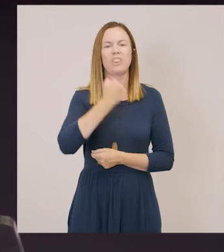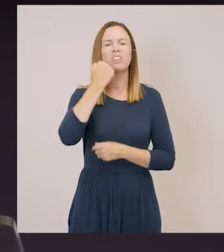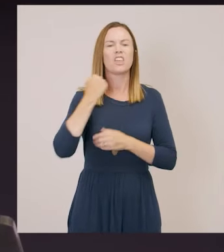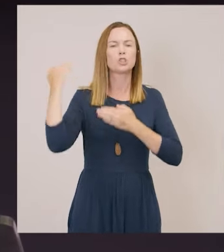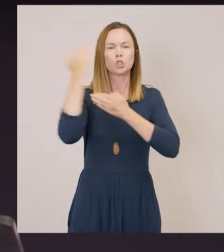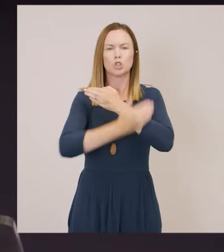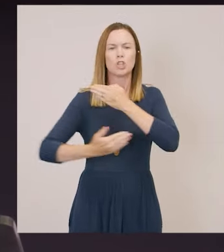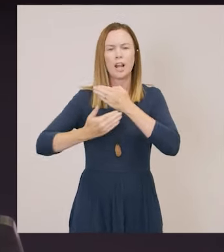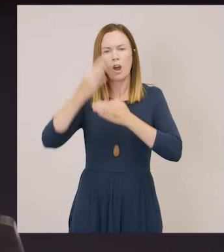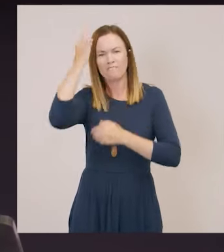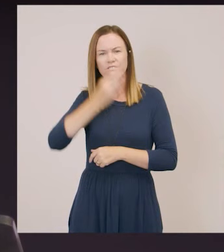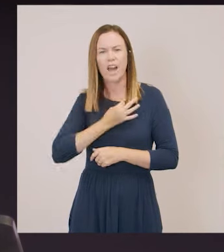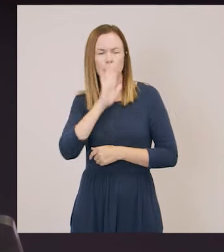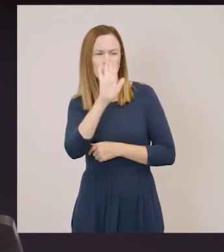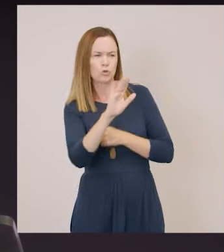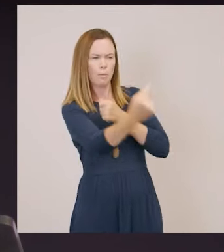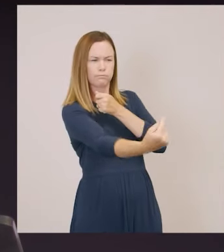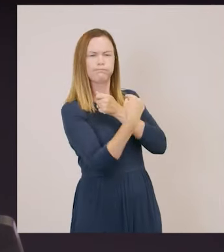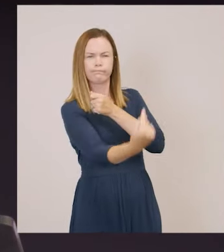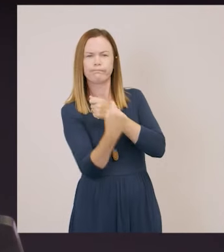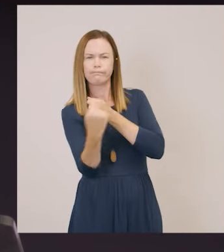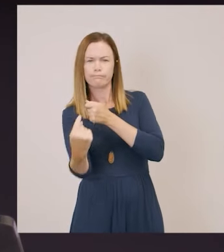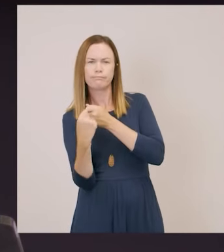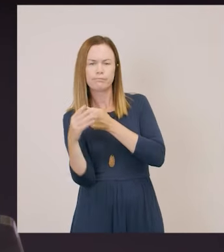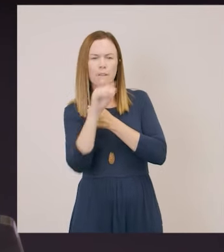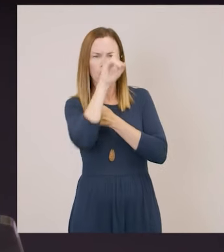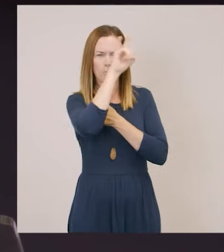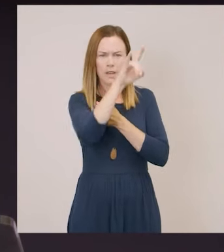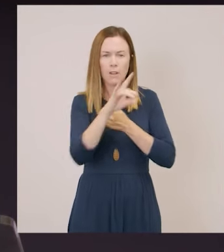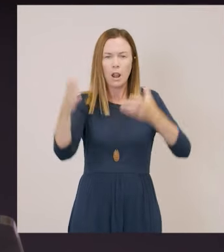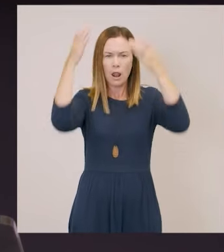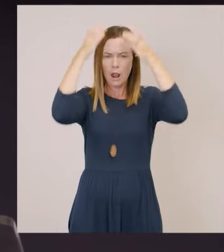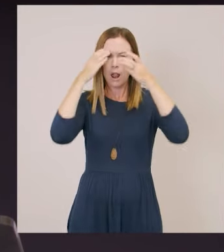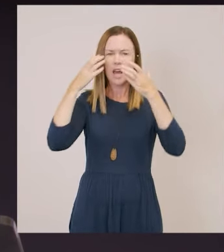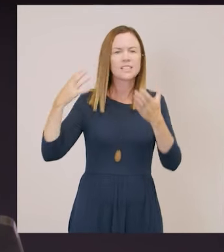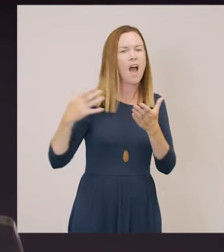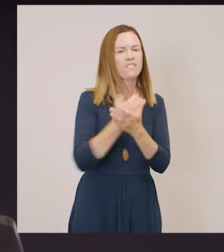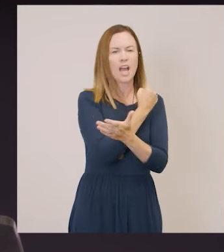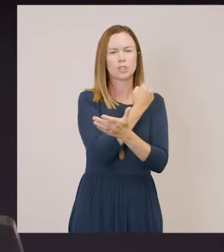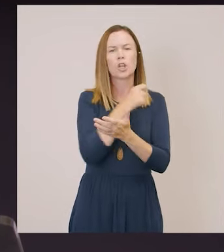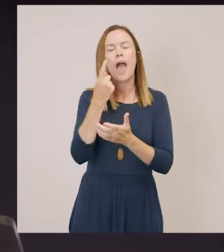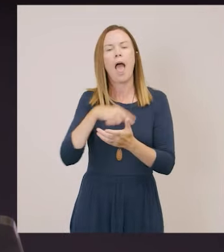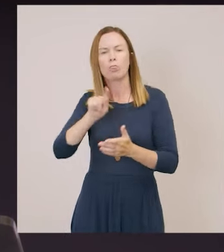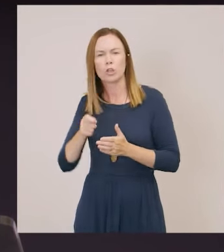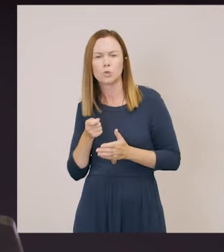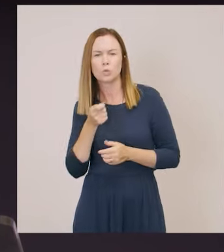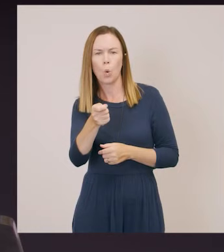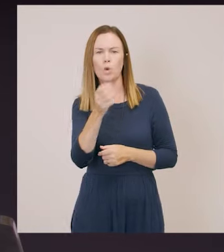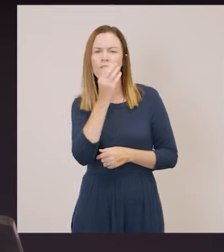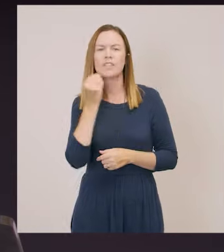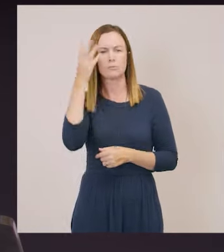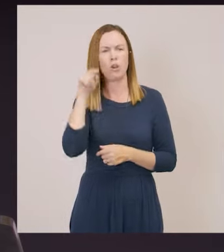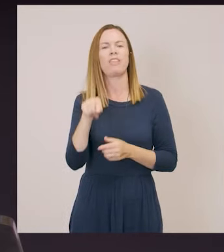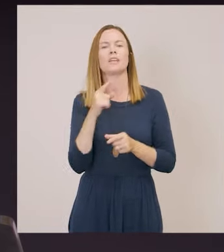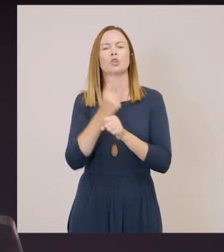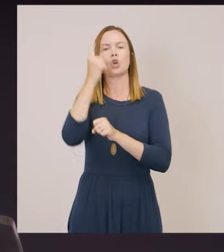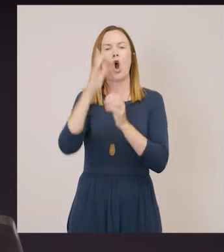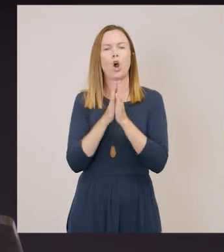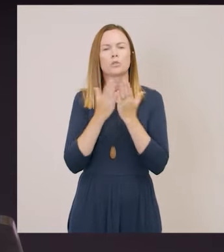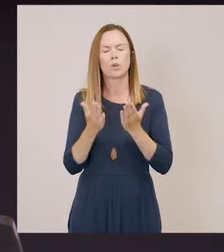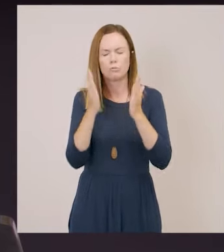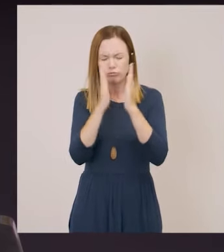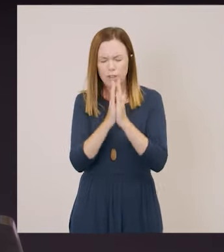of faith to stop the fiery arrows of the devil. Put on salvation as your helmet and take the sword of the Spirit, which is the word of God. Pray